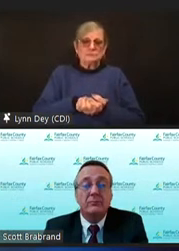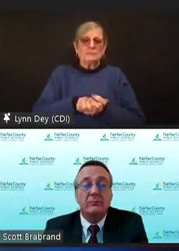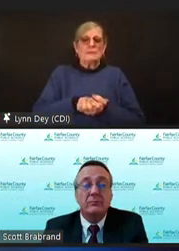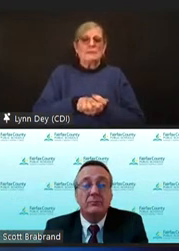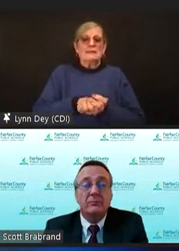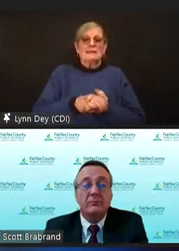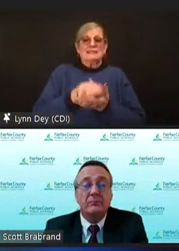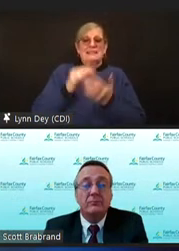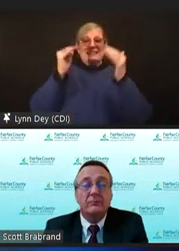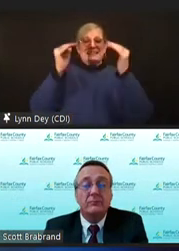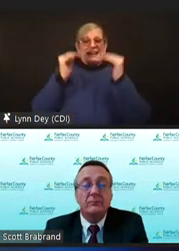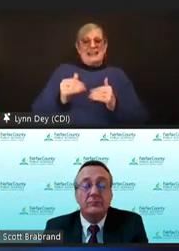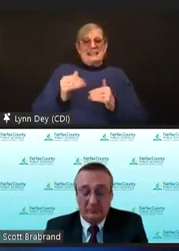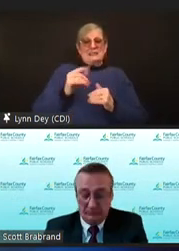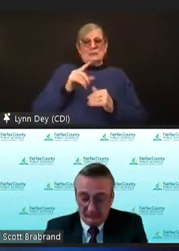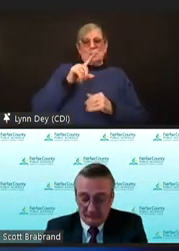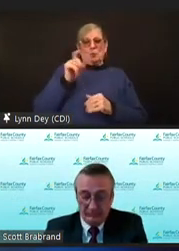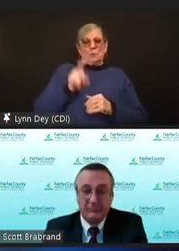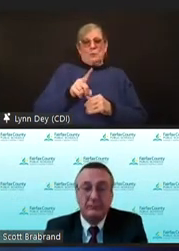his hand raised.